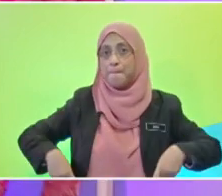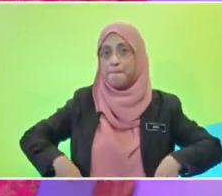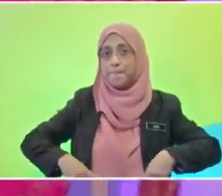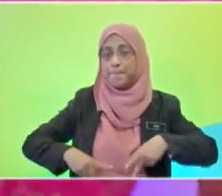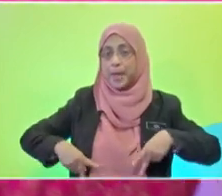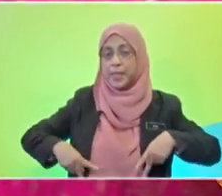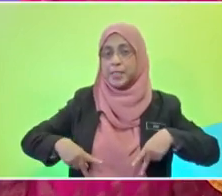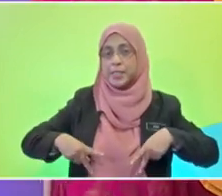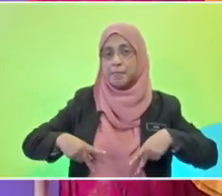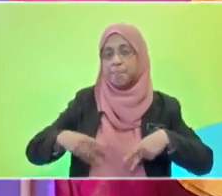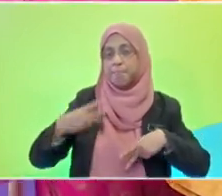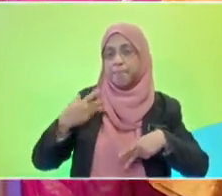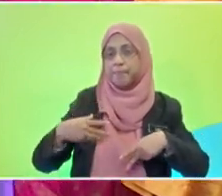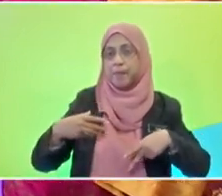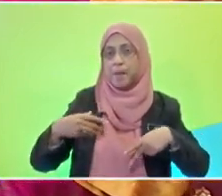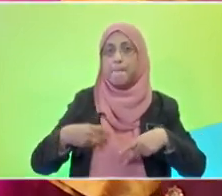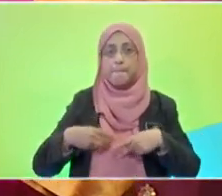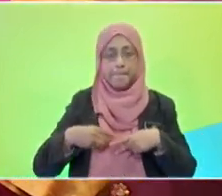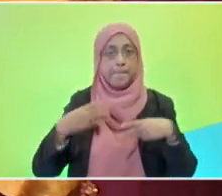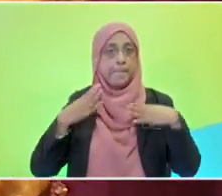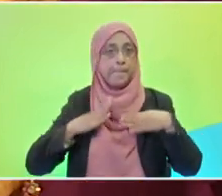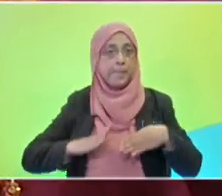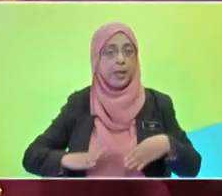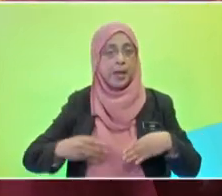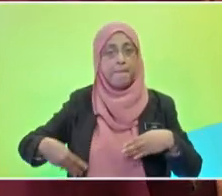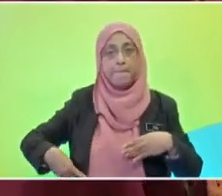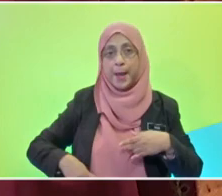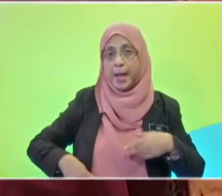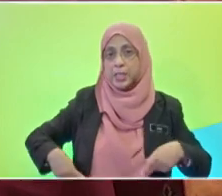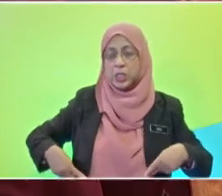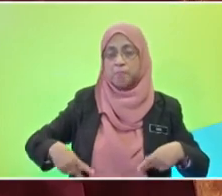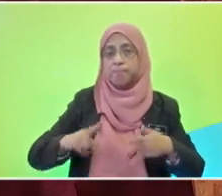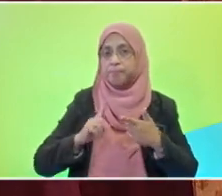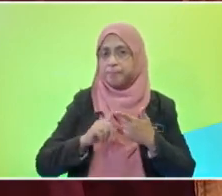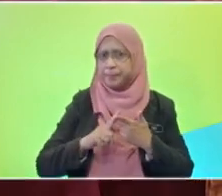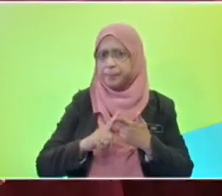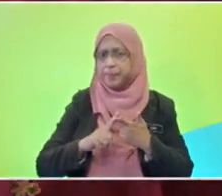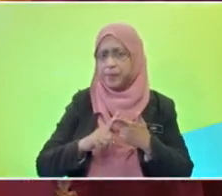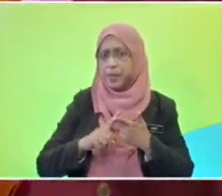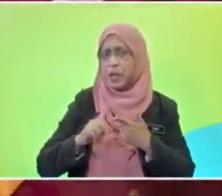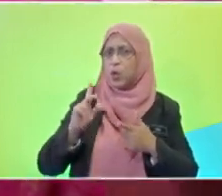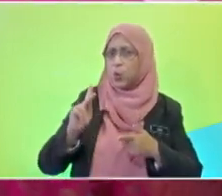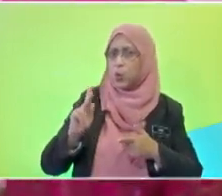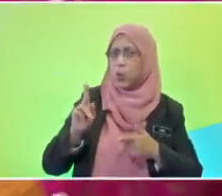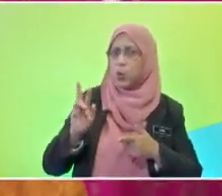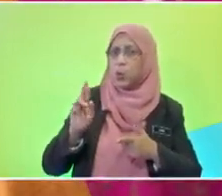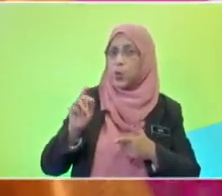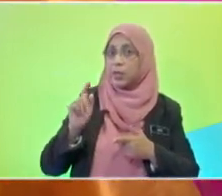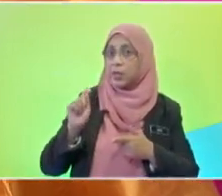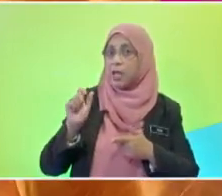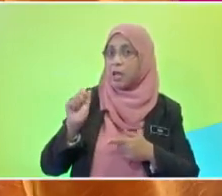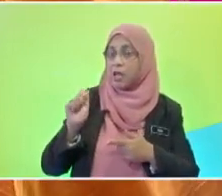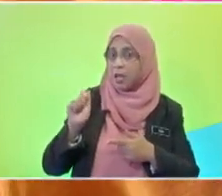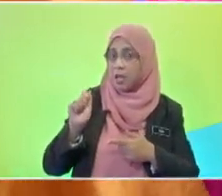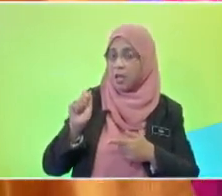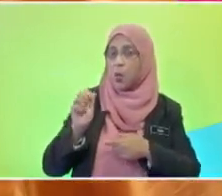a pants, pair of pants, and then we also have a kurta. Kurta is